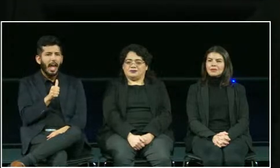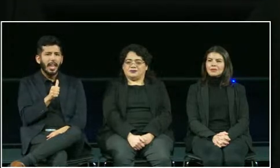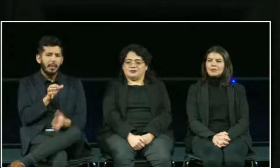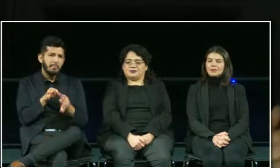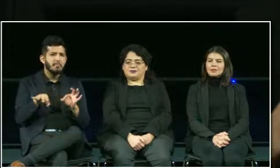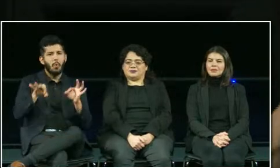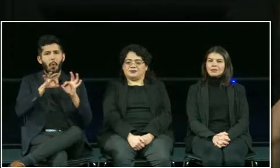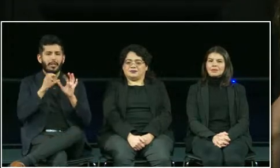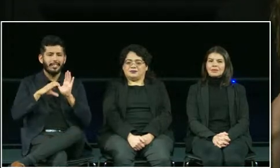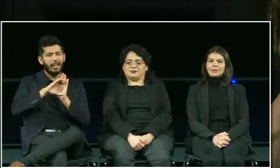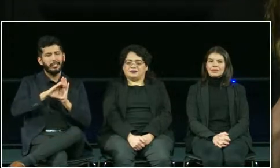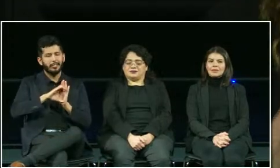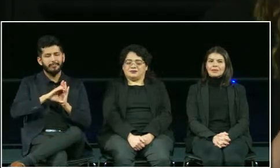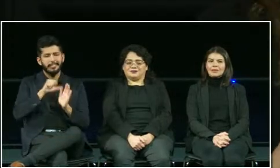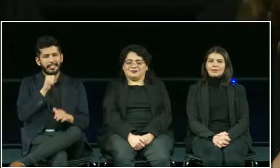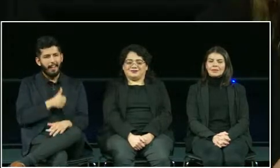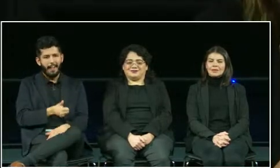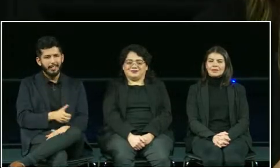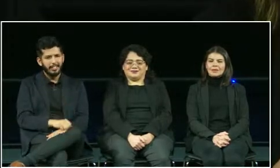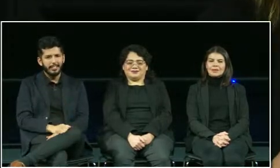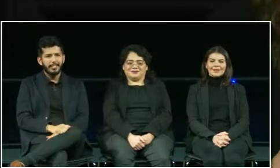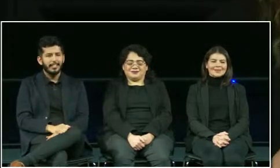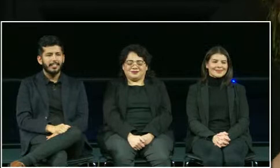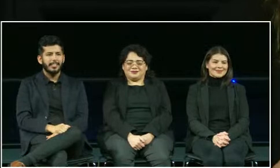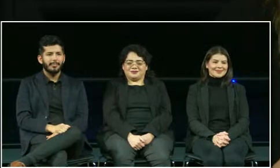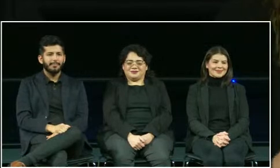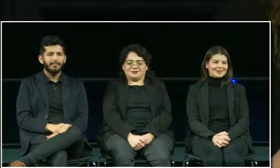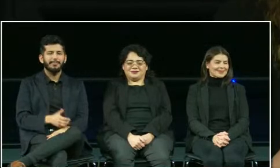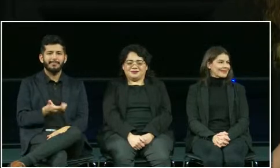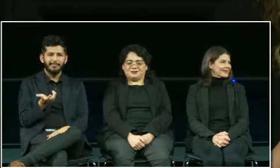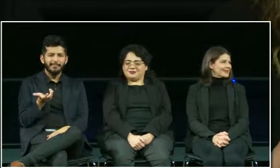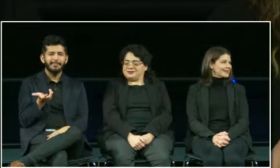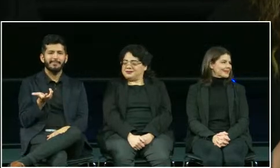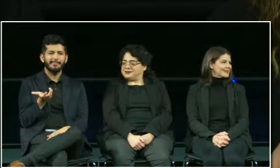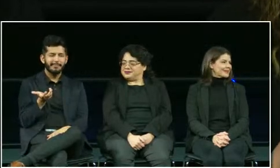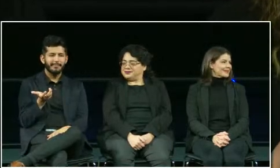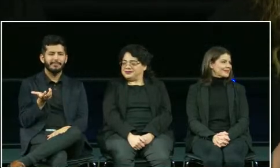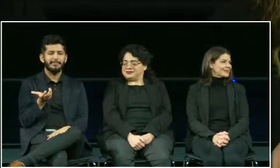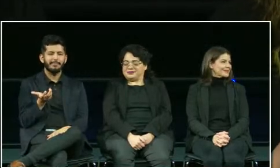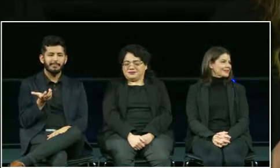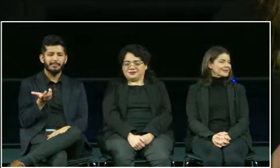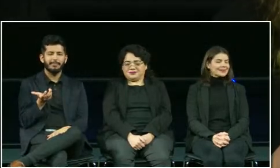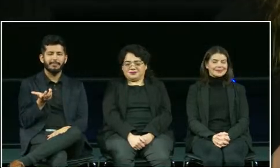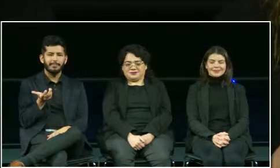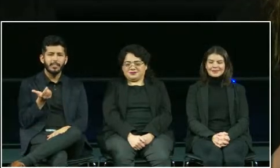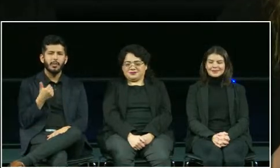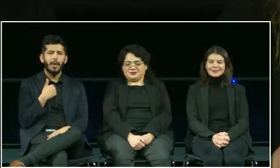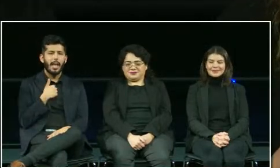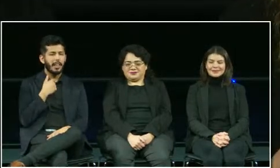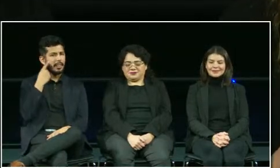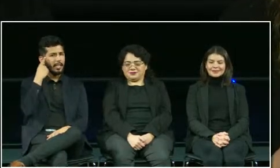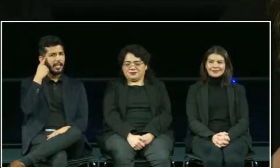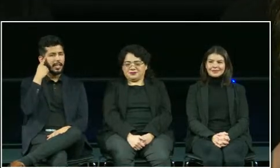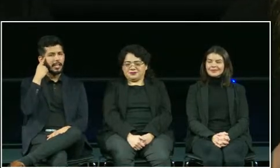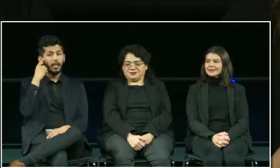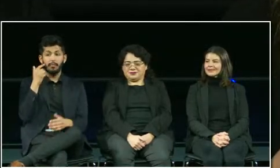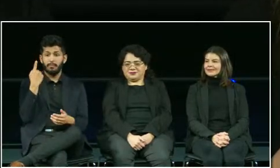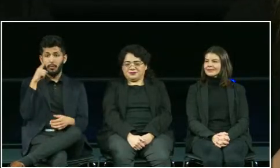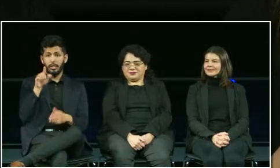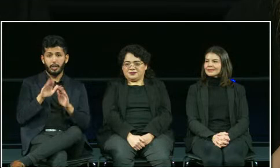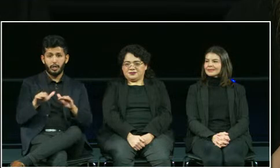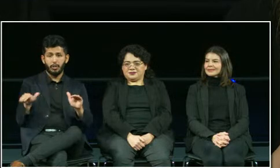sure. And she does, yes. So, and we, I think for with children